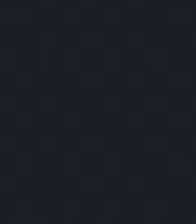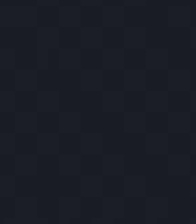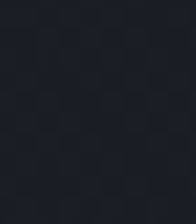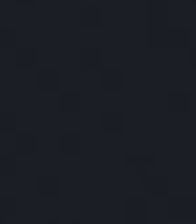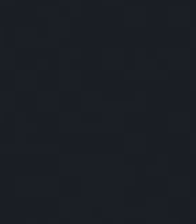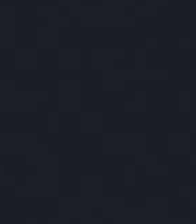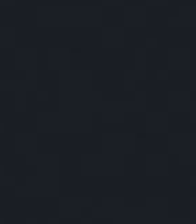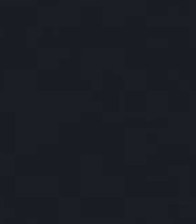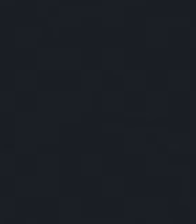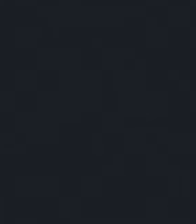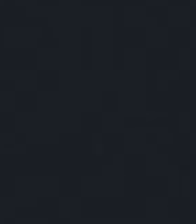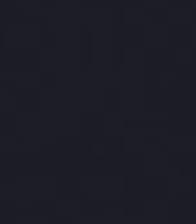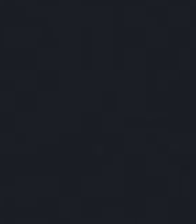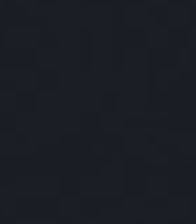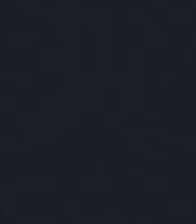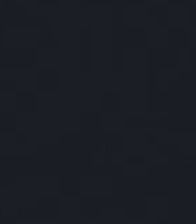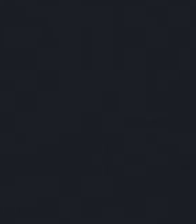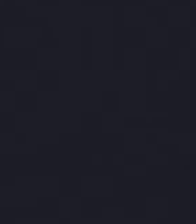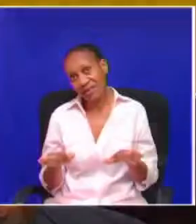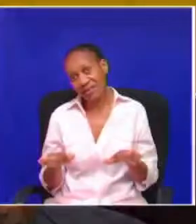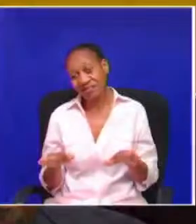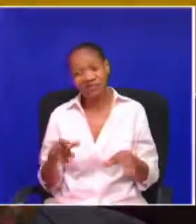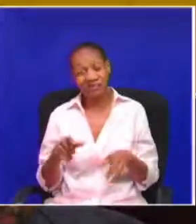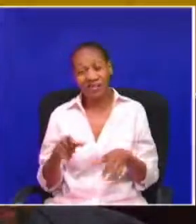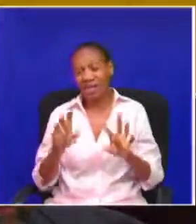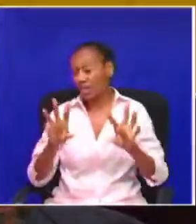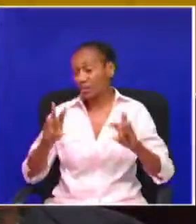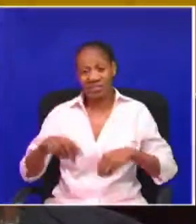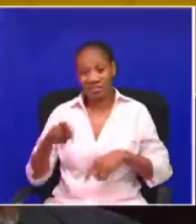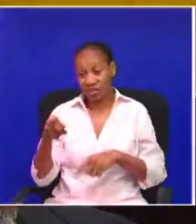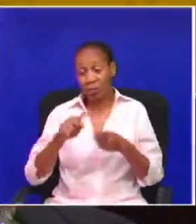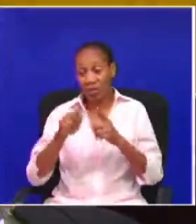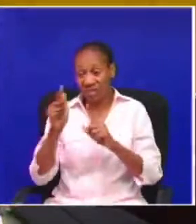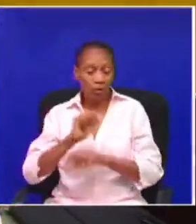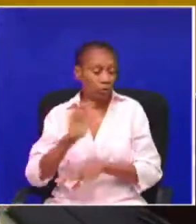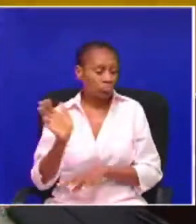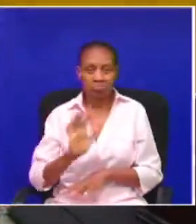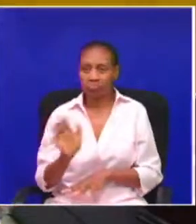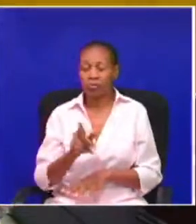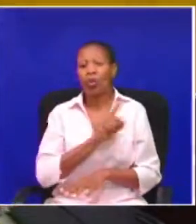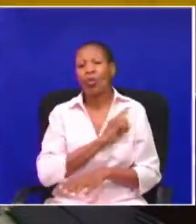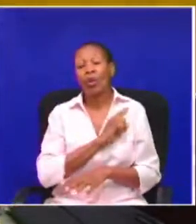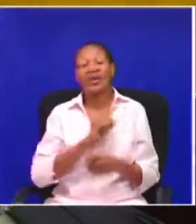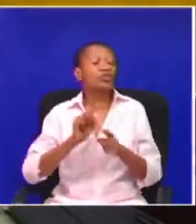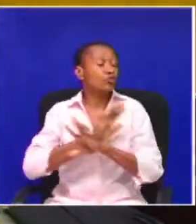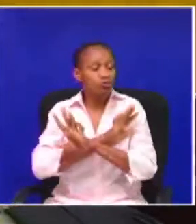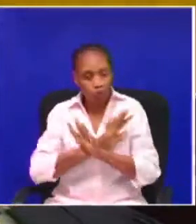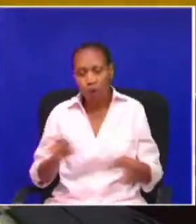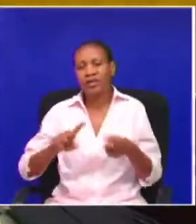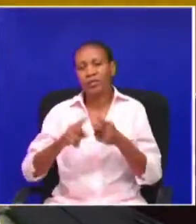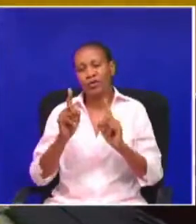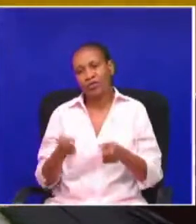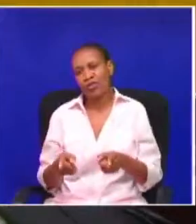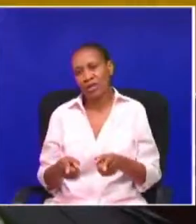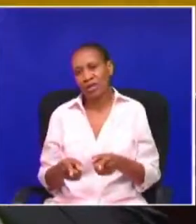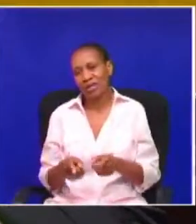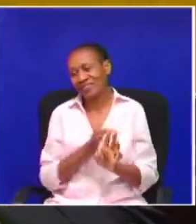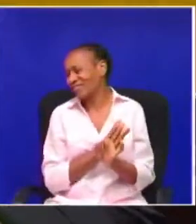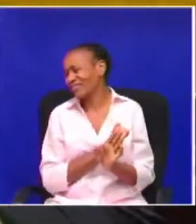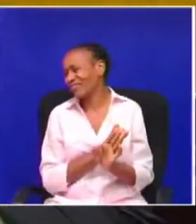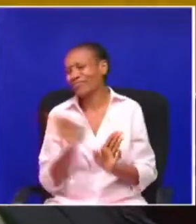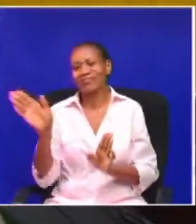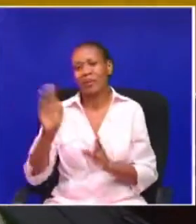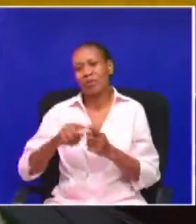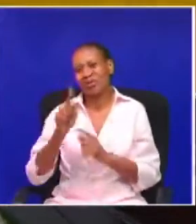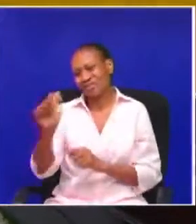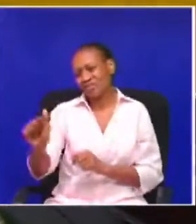Order. I will not entertain your point of order because it is not a point of order and it's irrelevant. Mr. President, can you